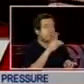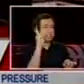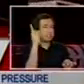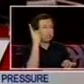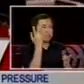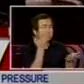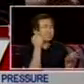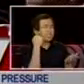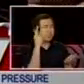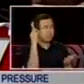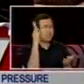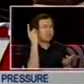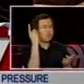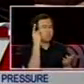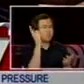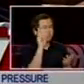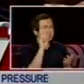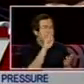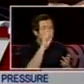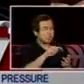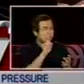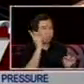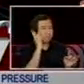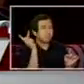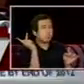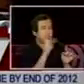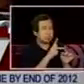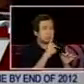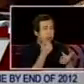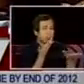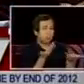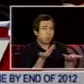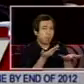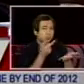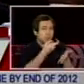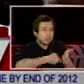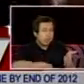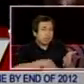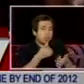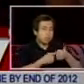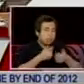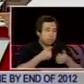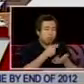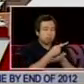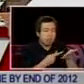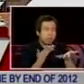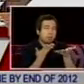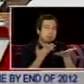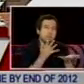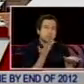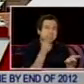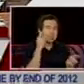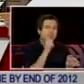Senator Drilon going by asking which was, where was withholding tax, which part? Ano, saan papunta to,